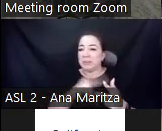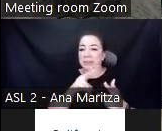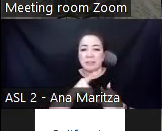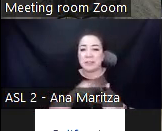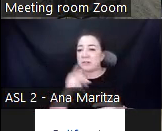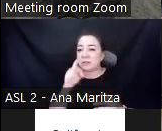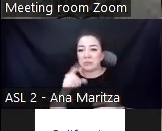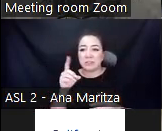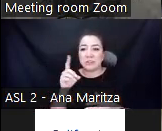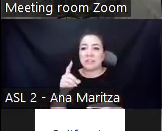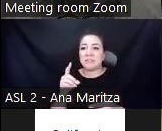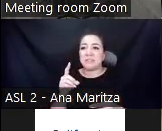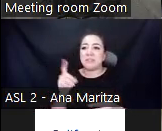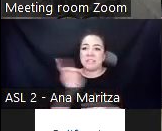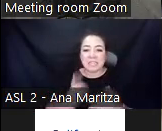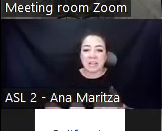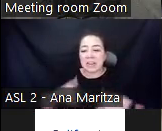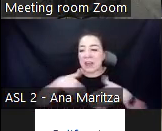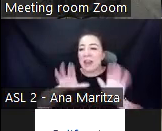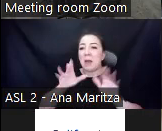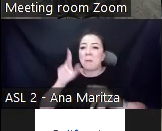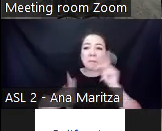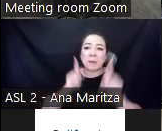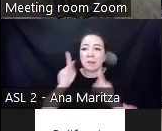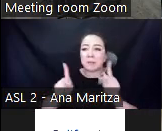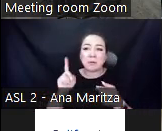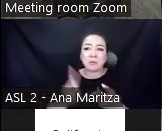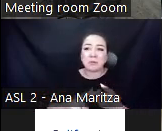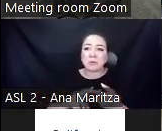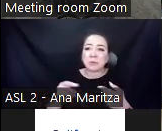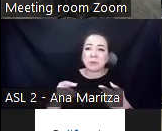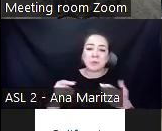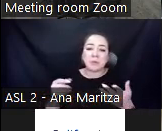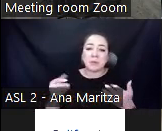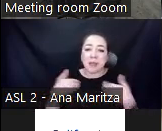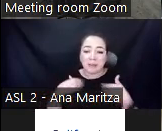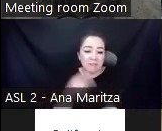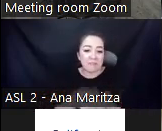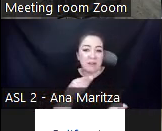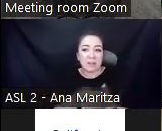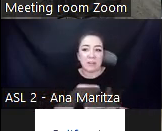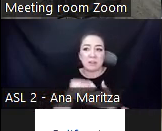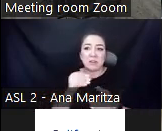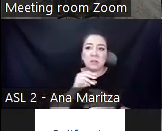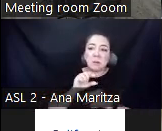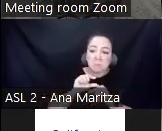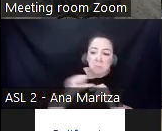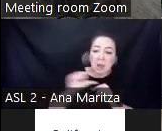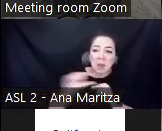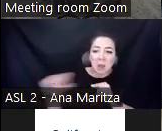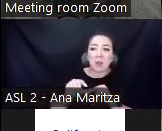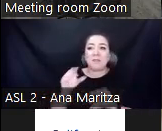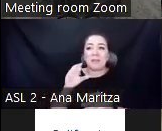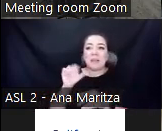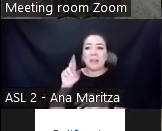to allow people to have the funds to pay up at least a portion of the care of